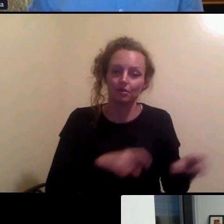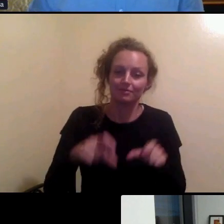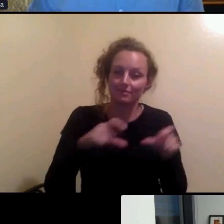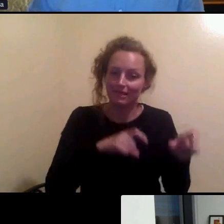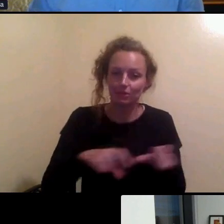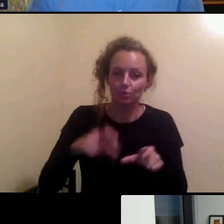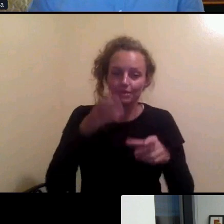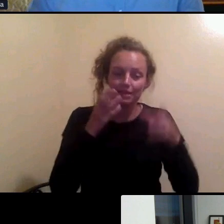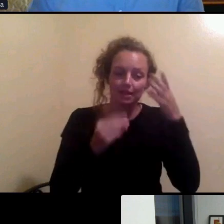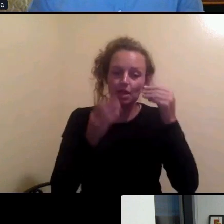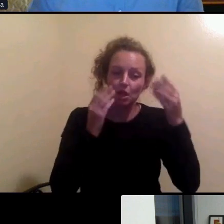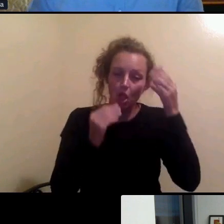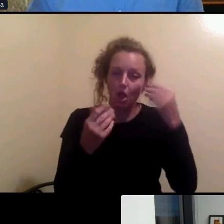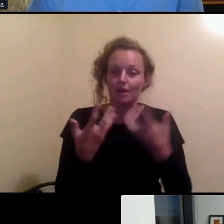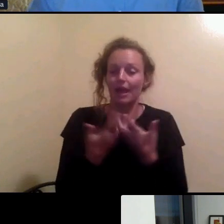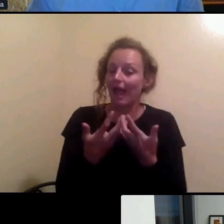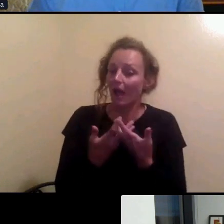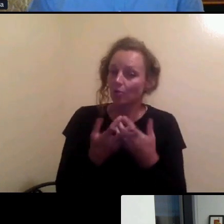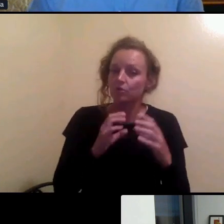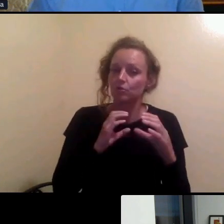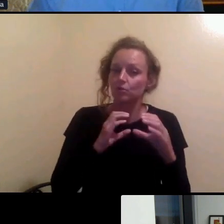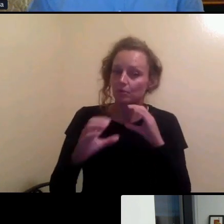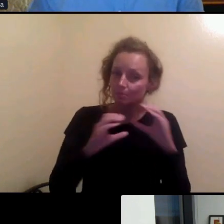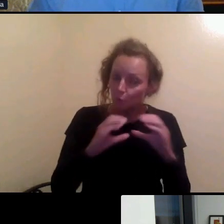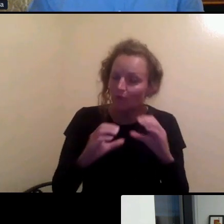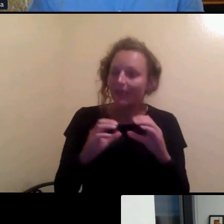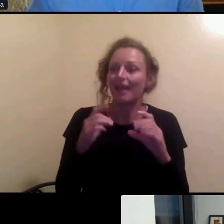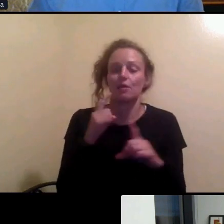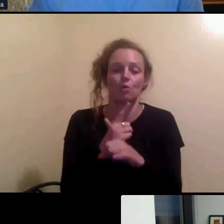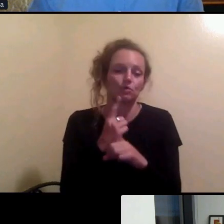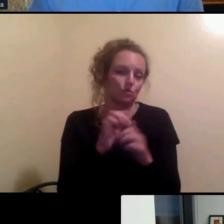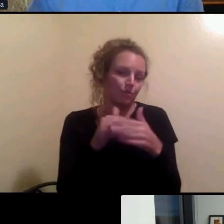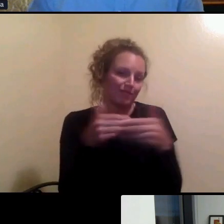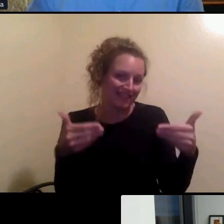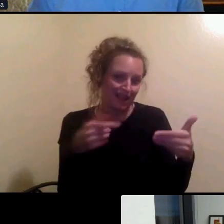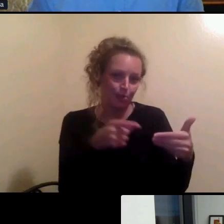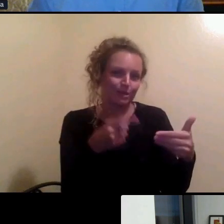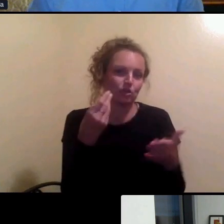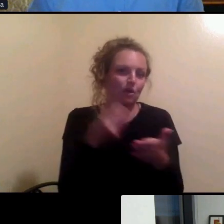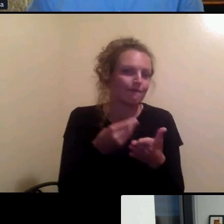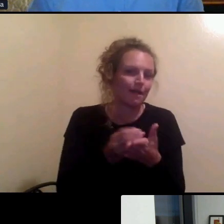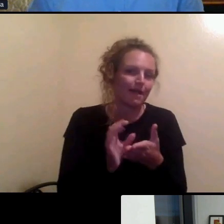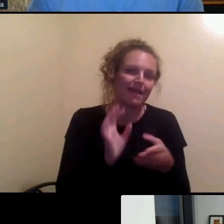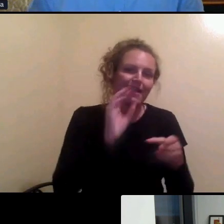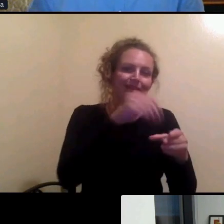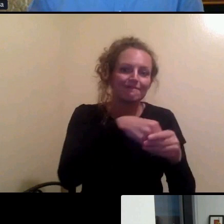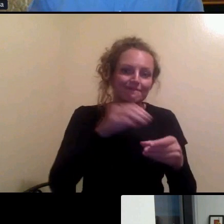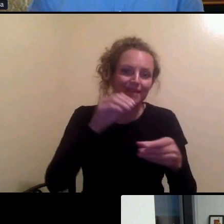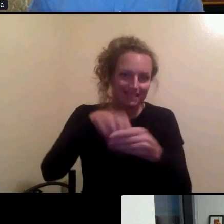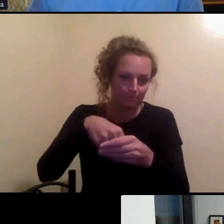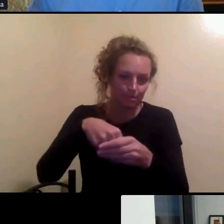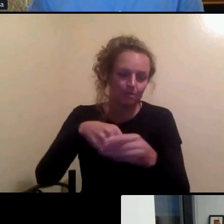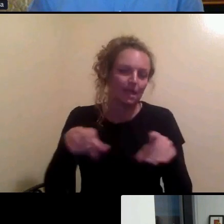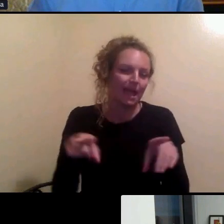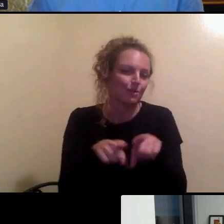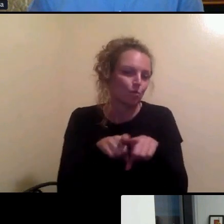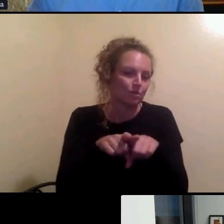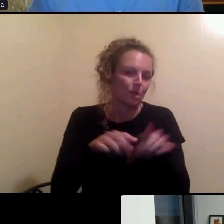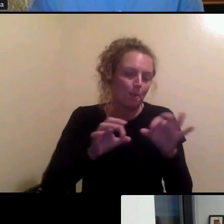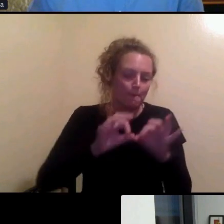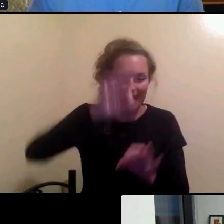how to communicate or how to talk the language of investment, of measuring impact. Because